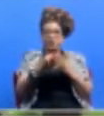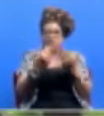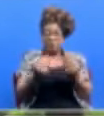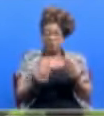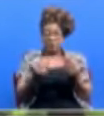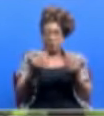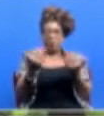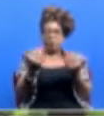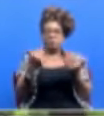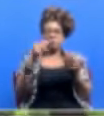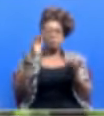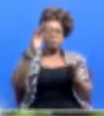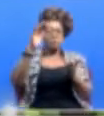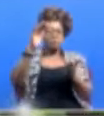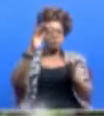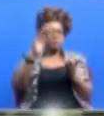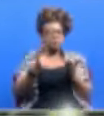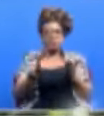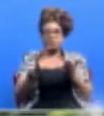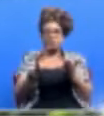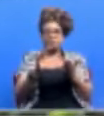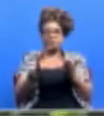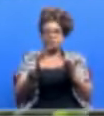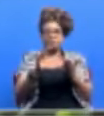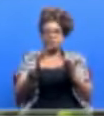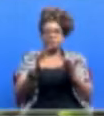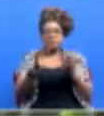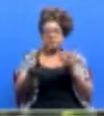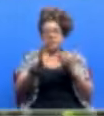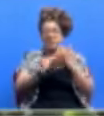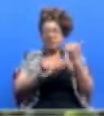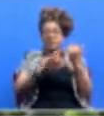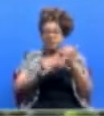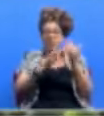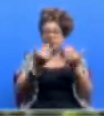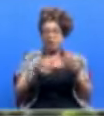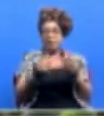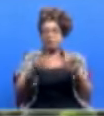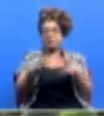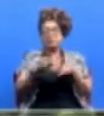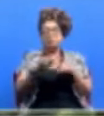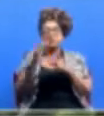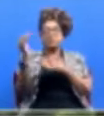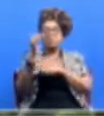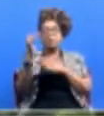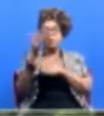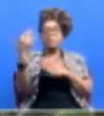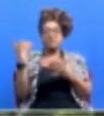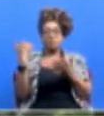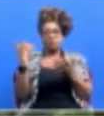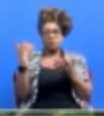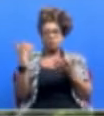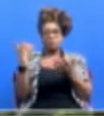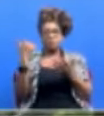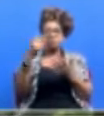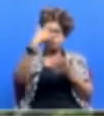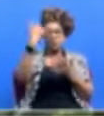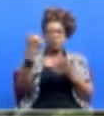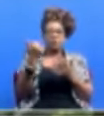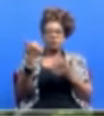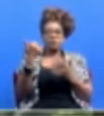huu imeteremuka chini. Inchi ya Kenya inaelekea inchi ya mahali inchi ya Zimbabwe ilikuwa. Kwa